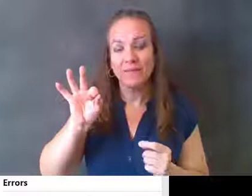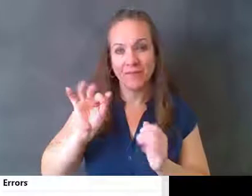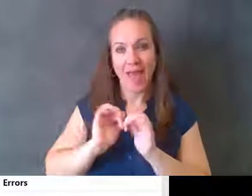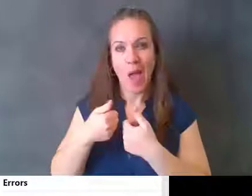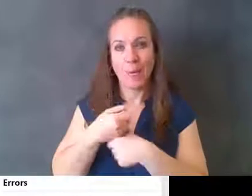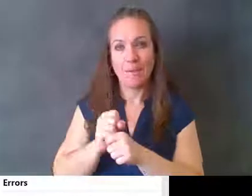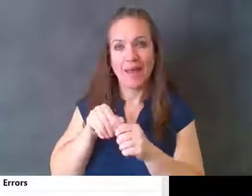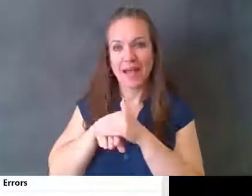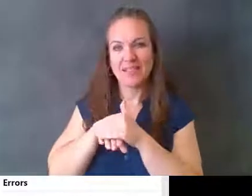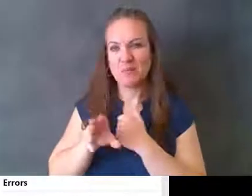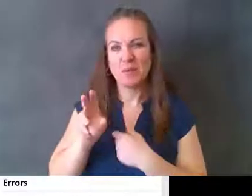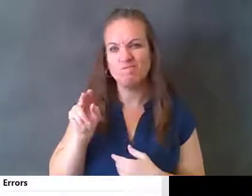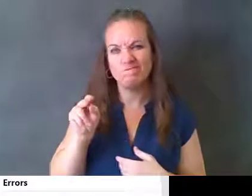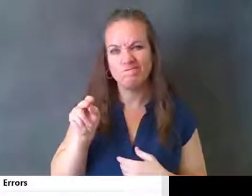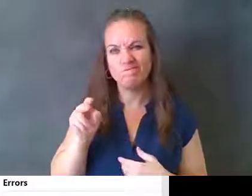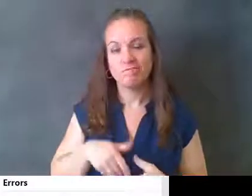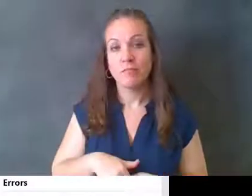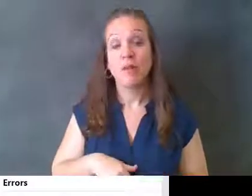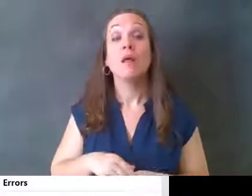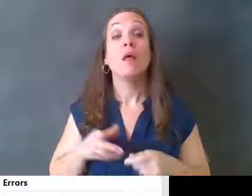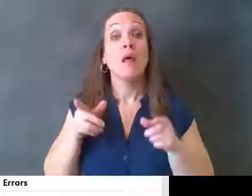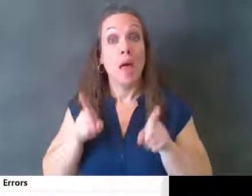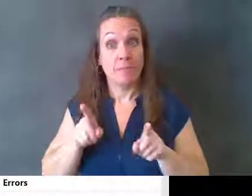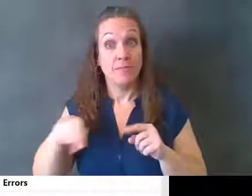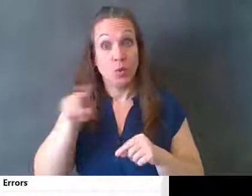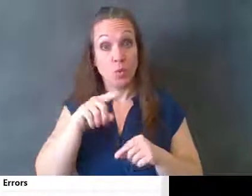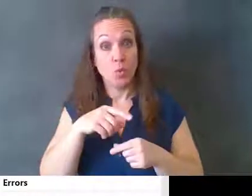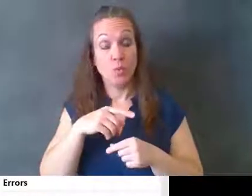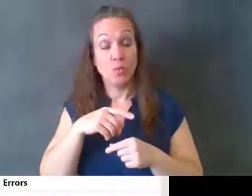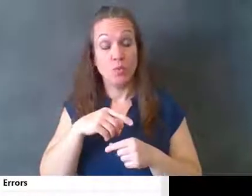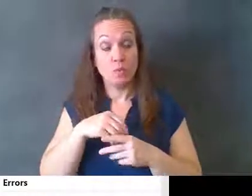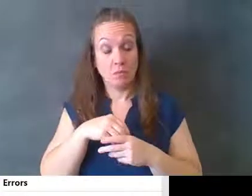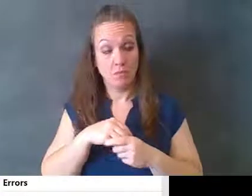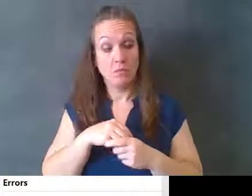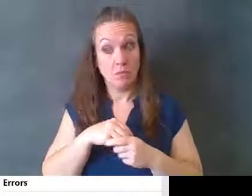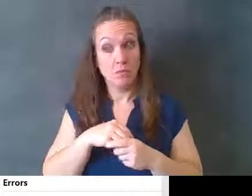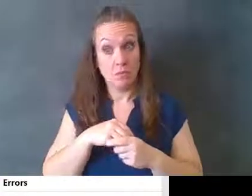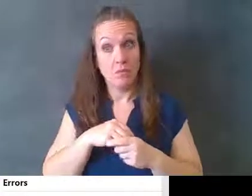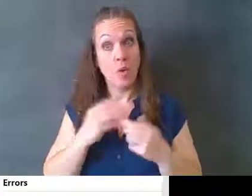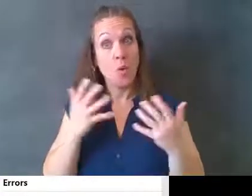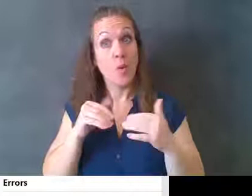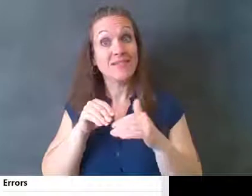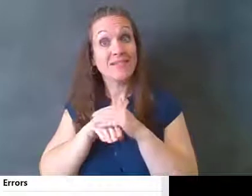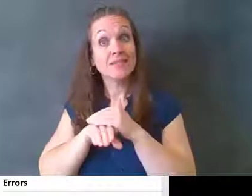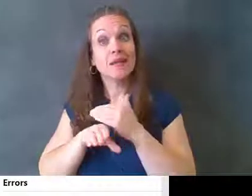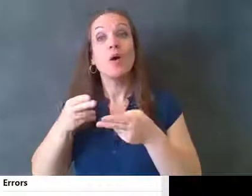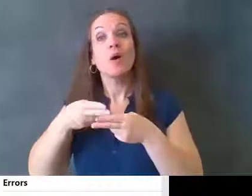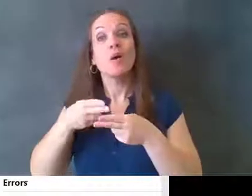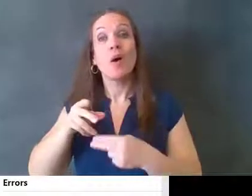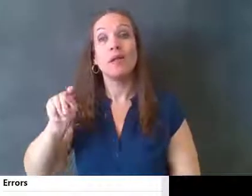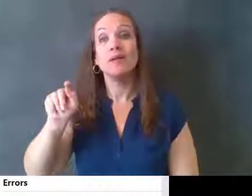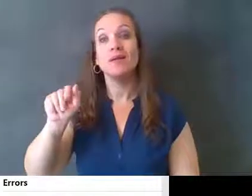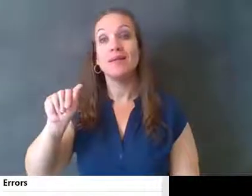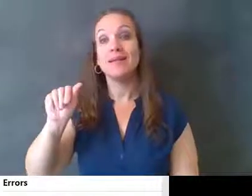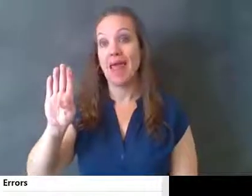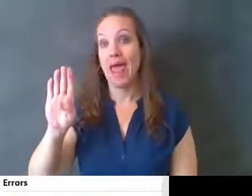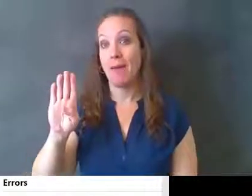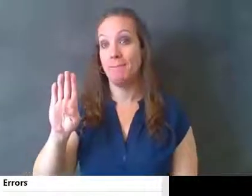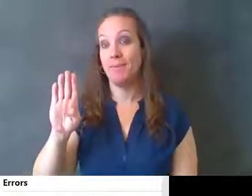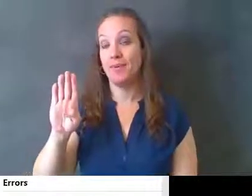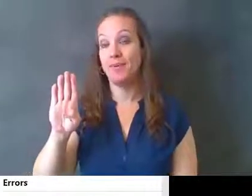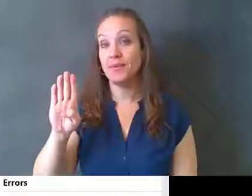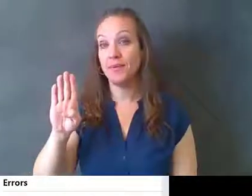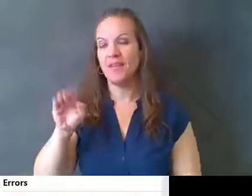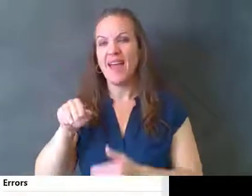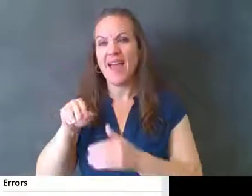you're creating a PDF, what the accessible feature in PDF is called tags. So some of